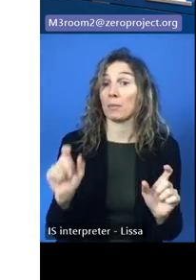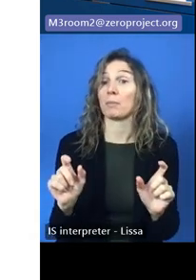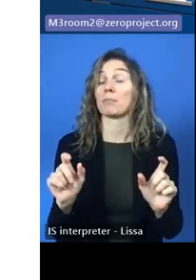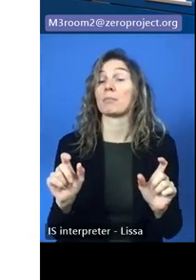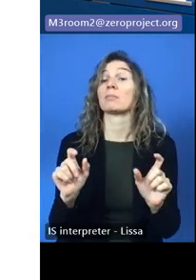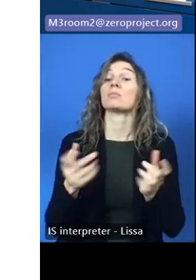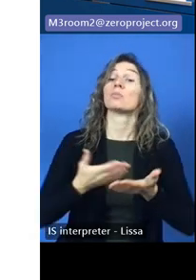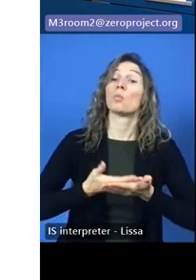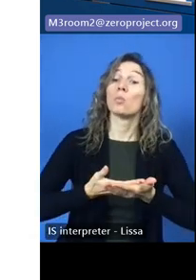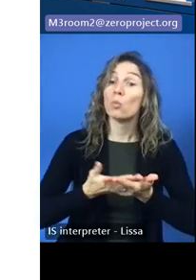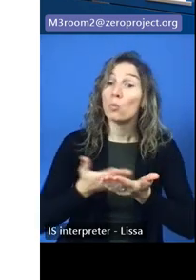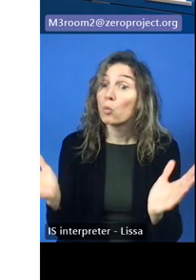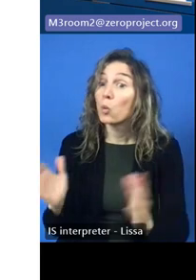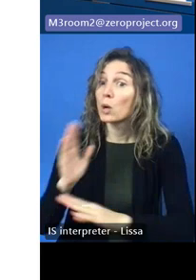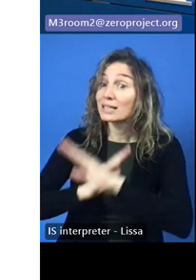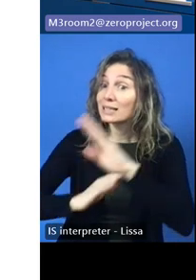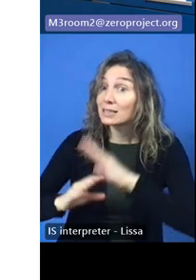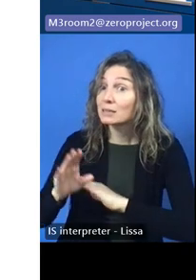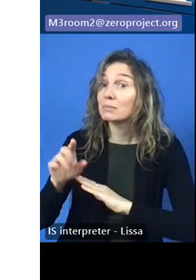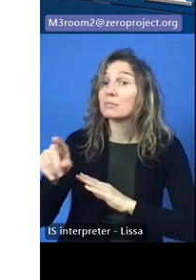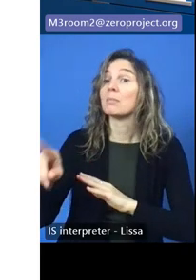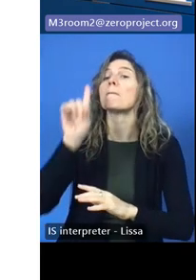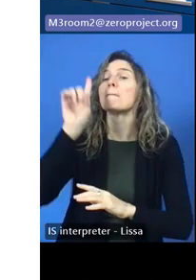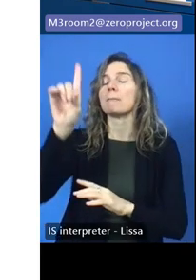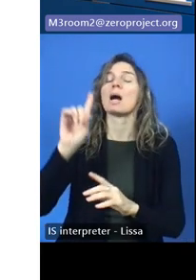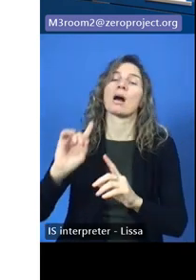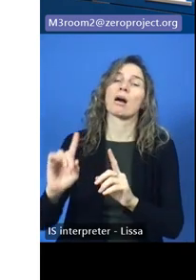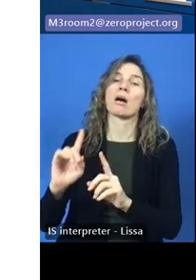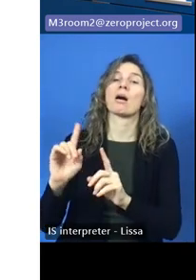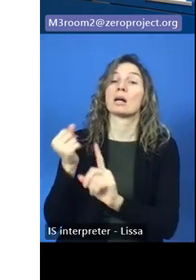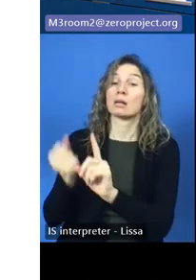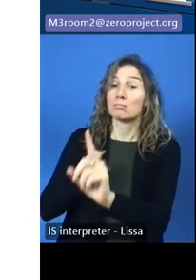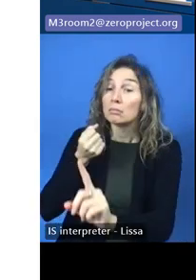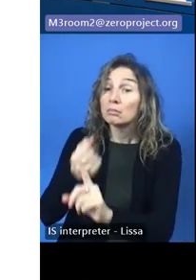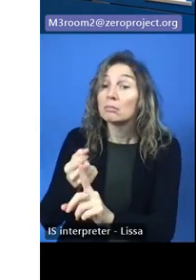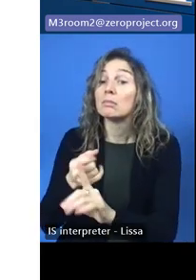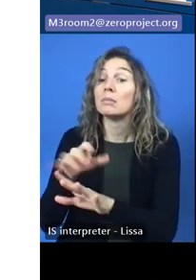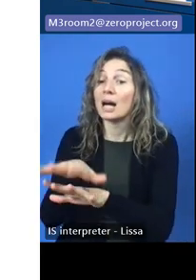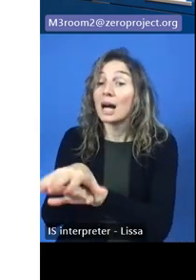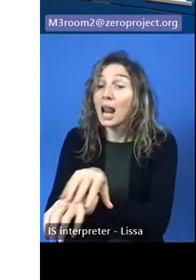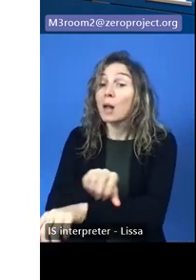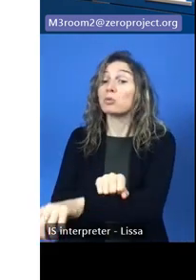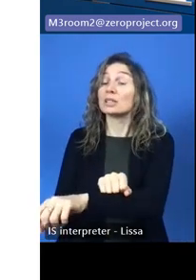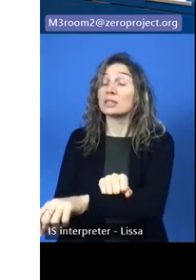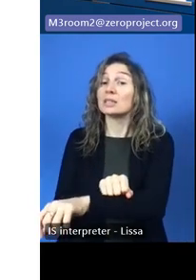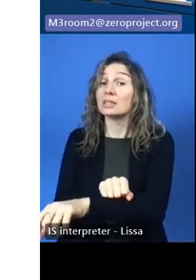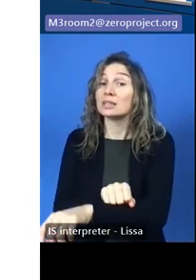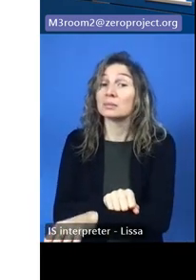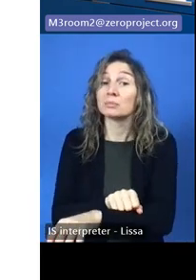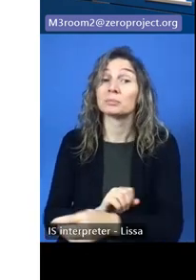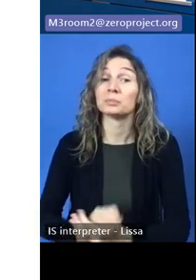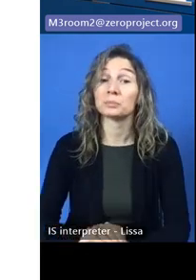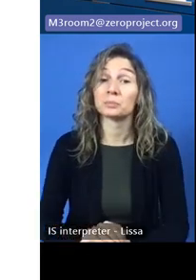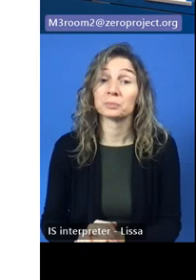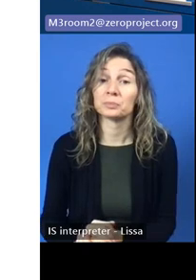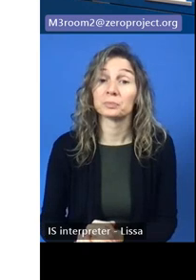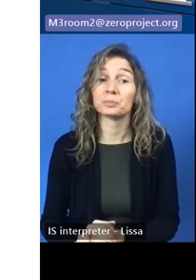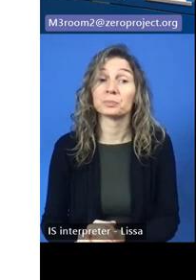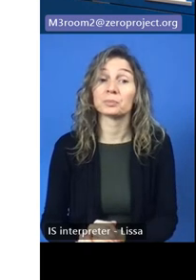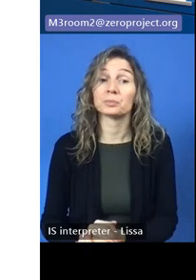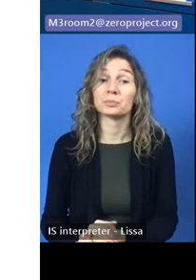including those who are affected by leprosy. That's our history experience. And RCI work